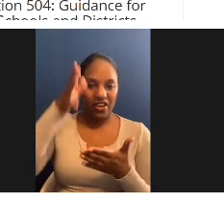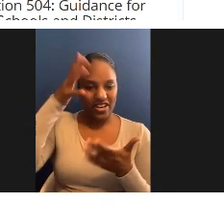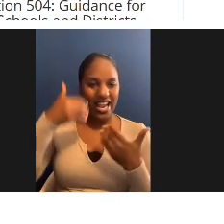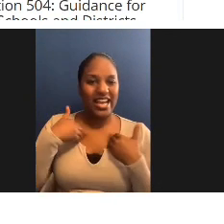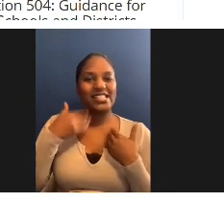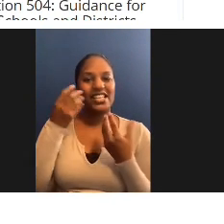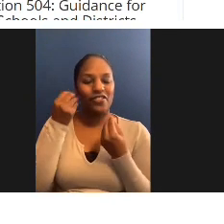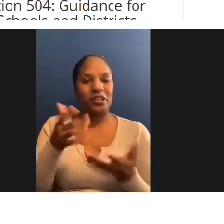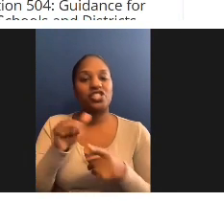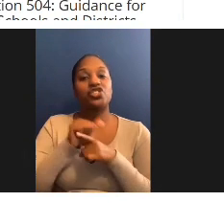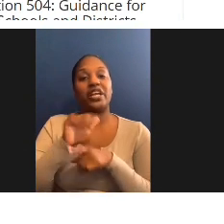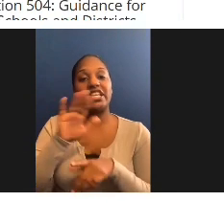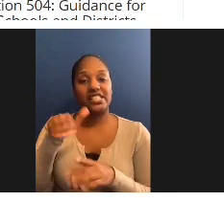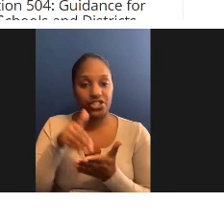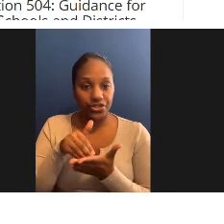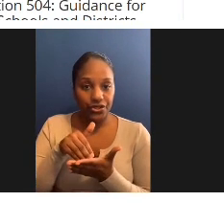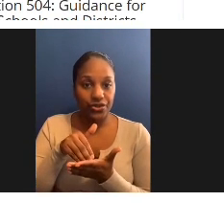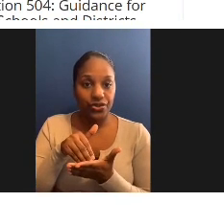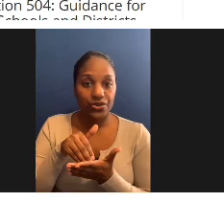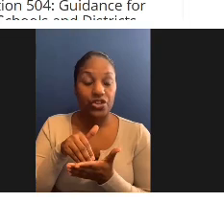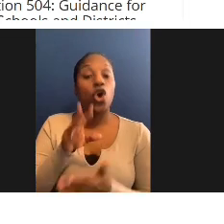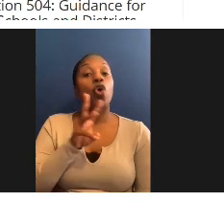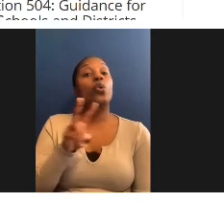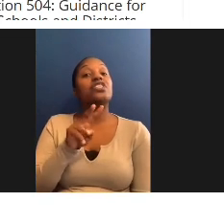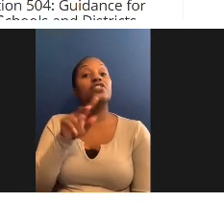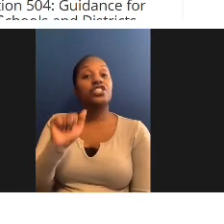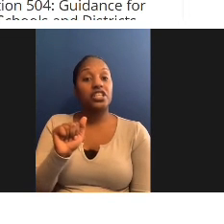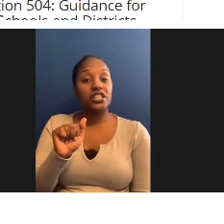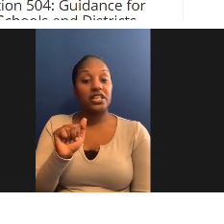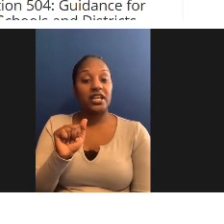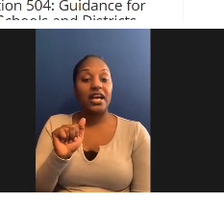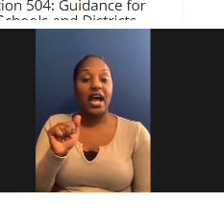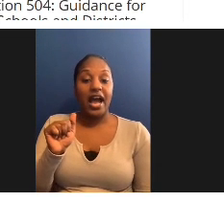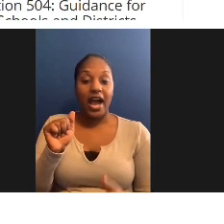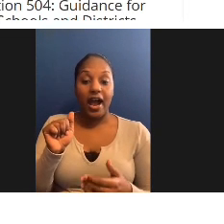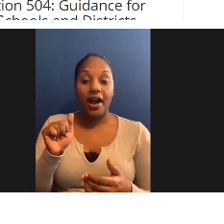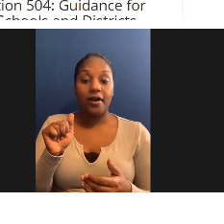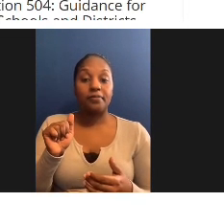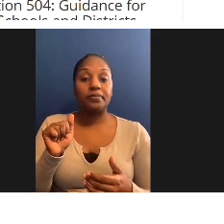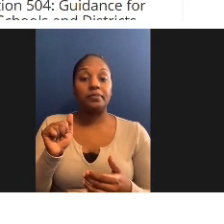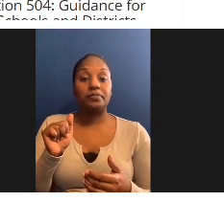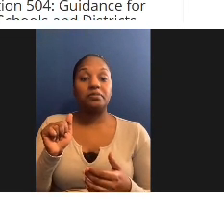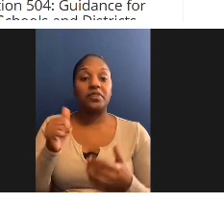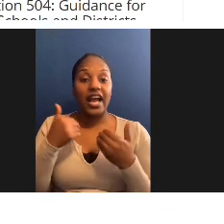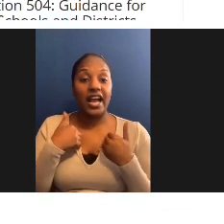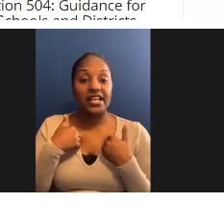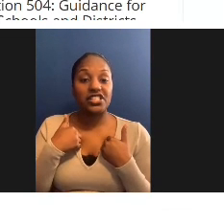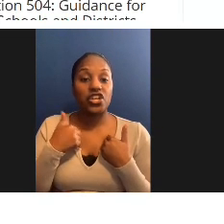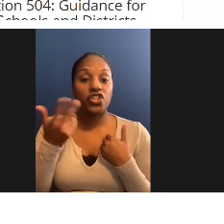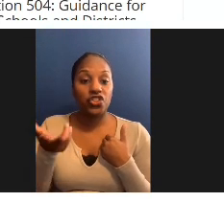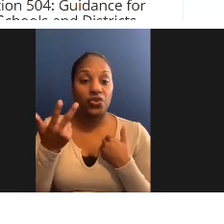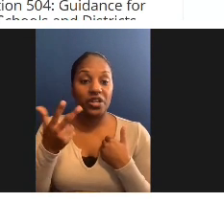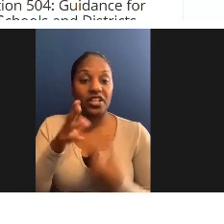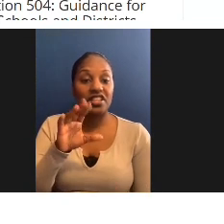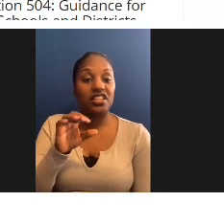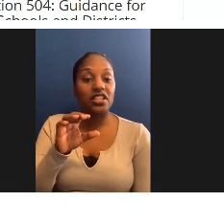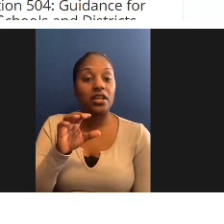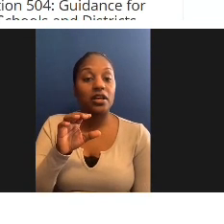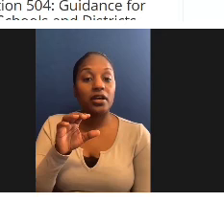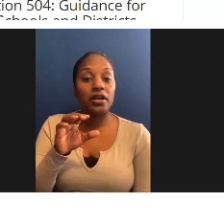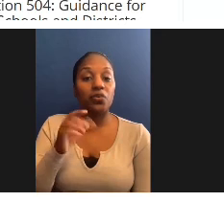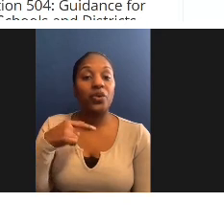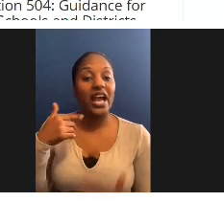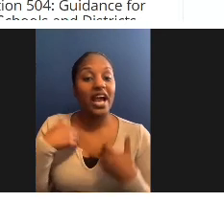center. West Virginia Birth to 3. The Cadre Continuum is a national